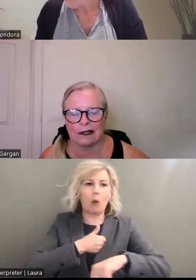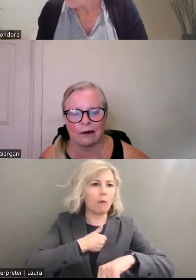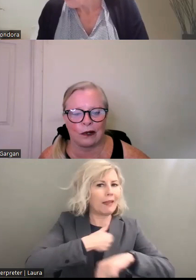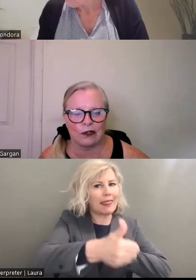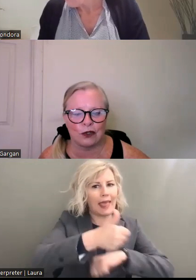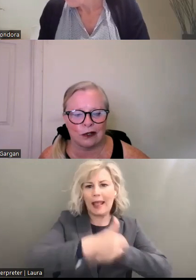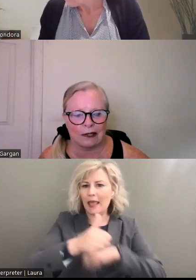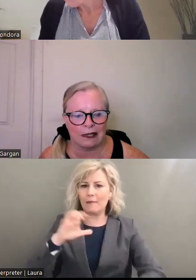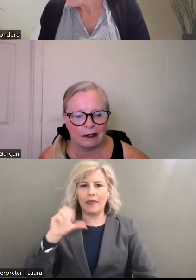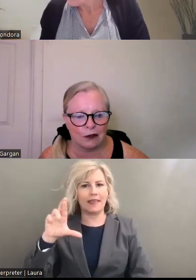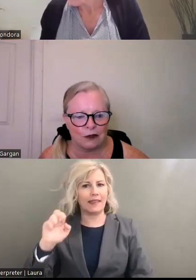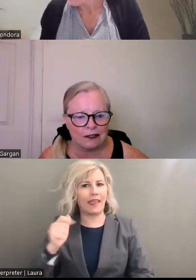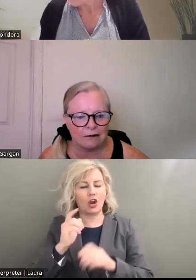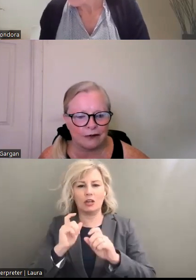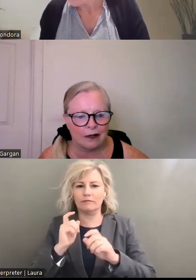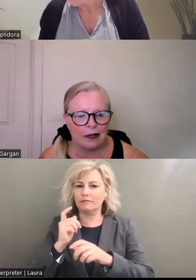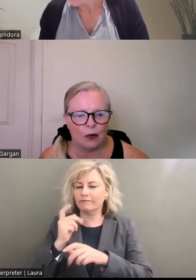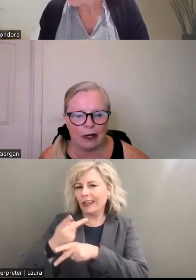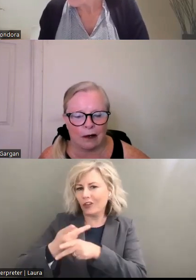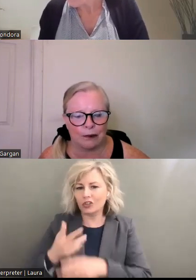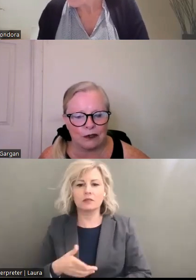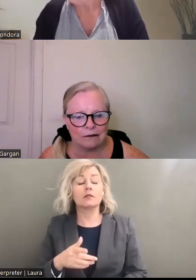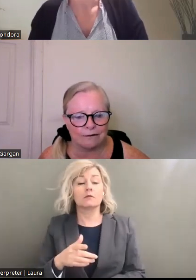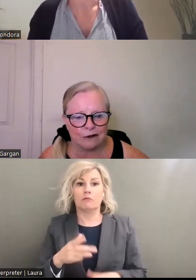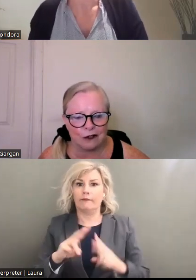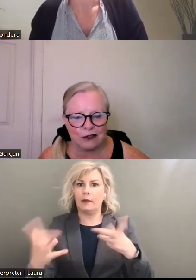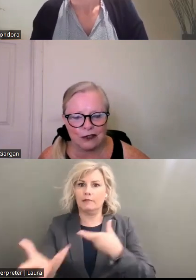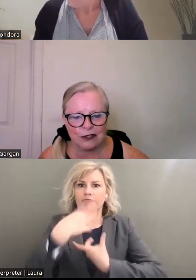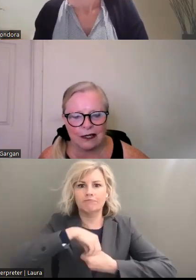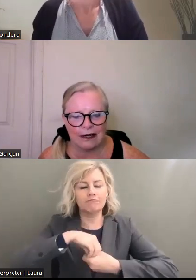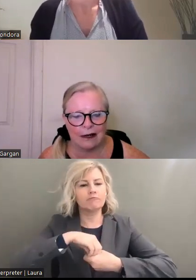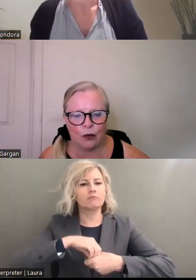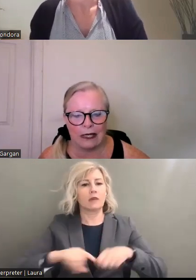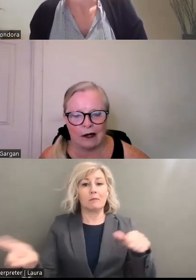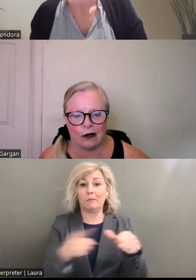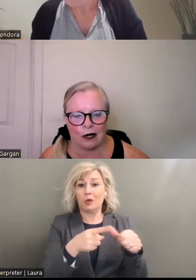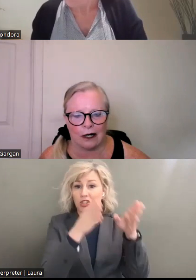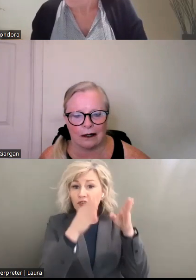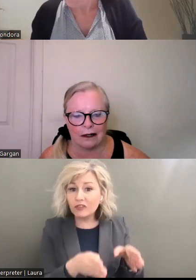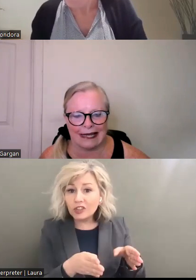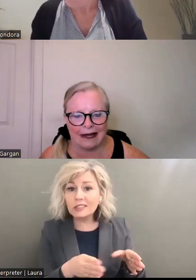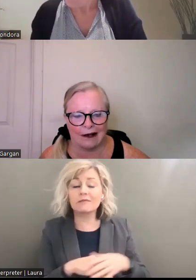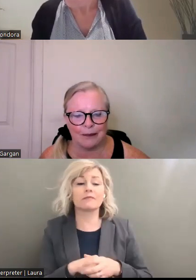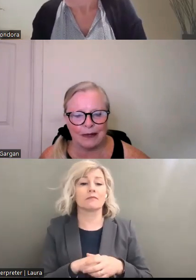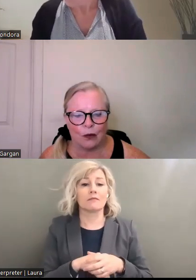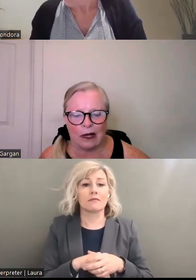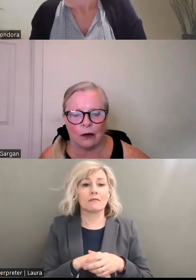caregivers. We're extremely inclusive, we are person first, we are